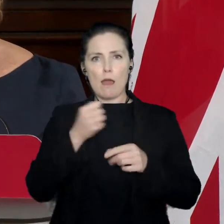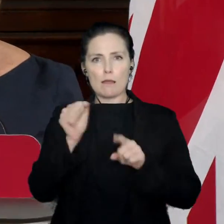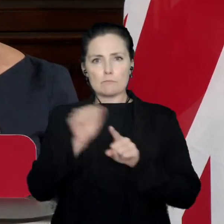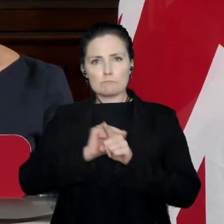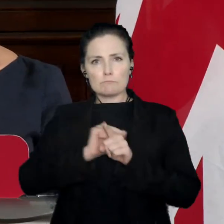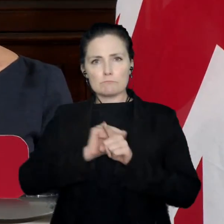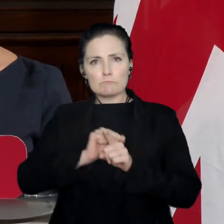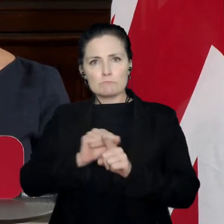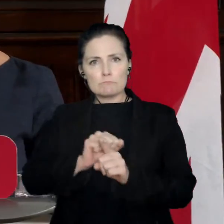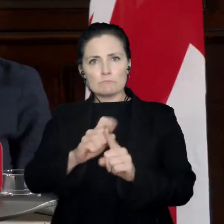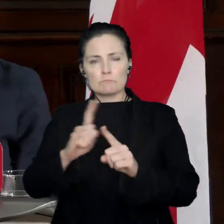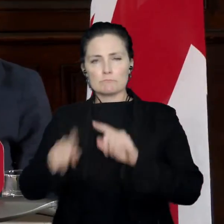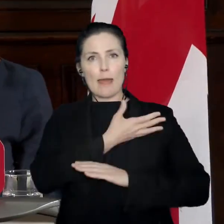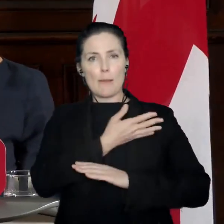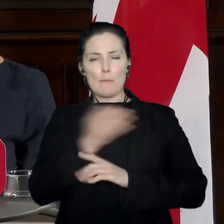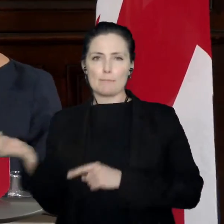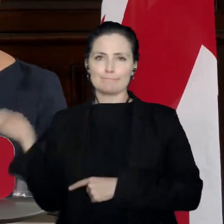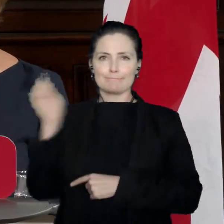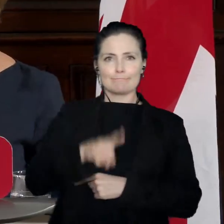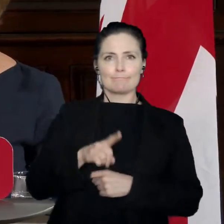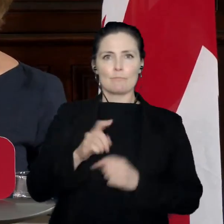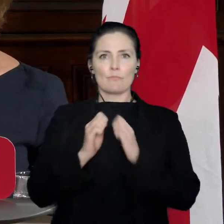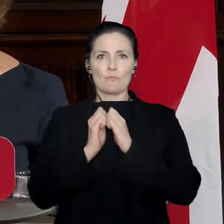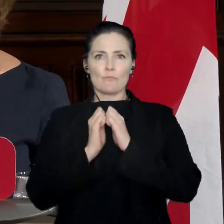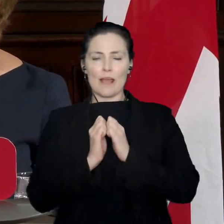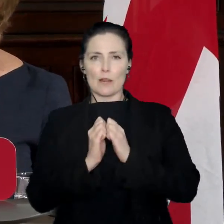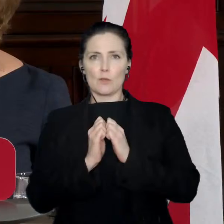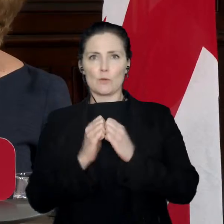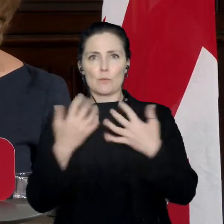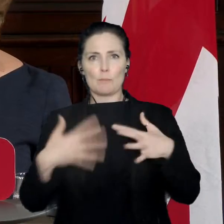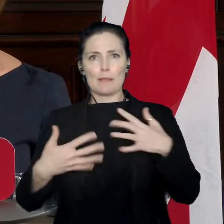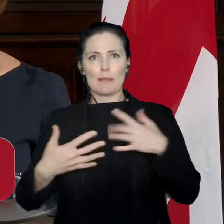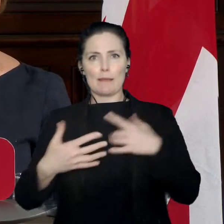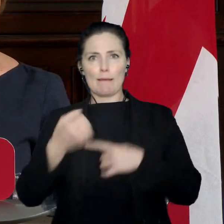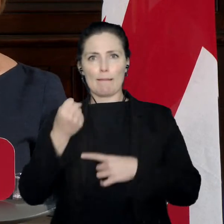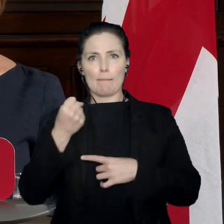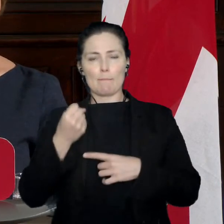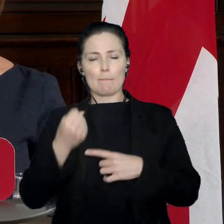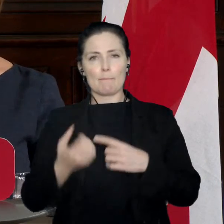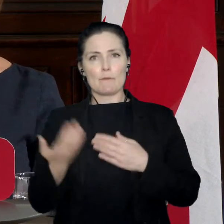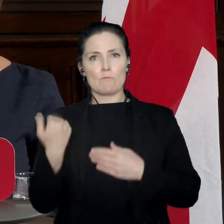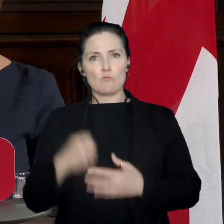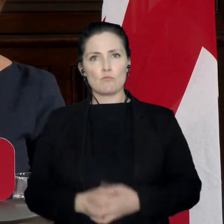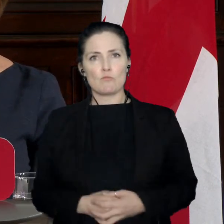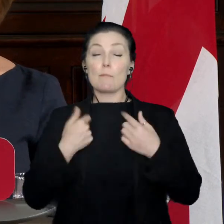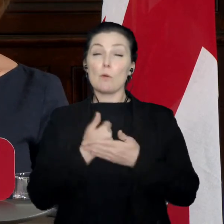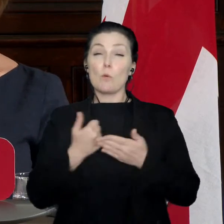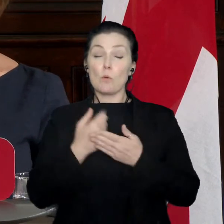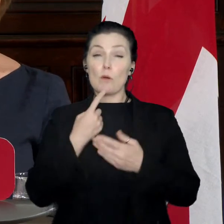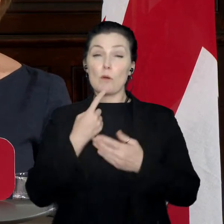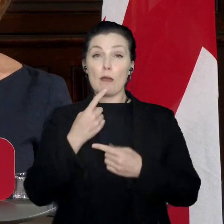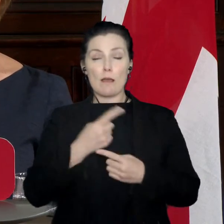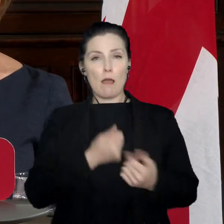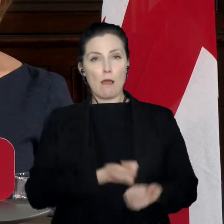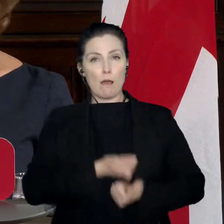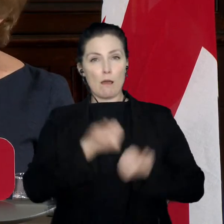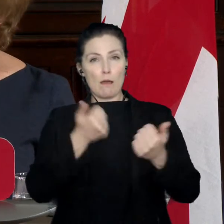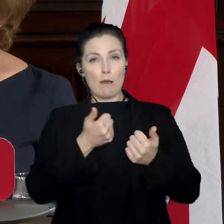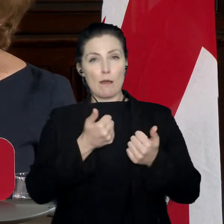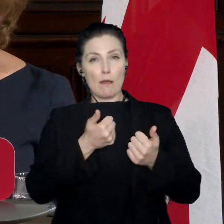it back to the values that we had. I always say that it's dead easy to move a cancer from